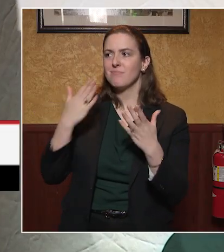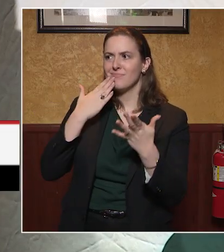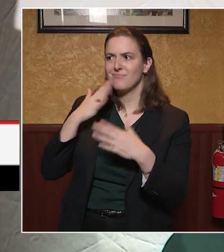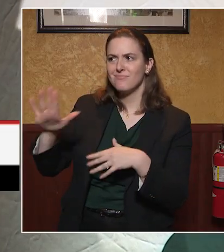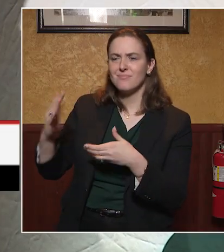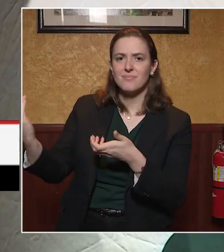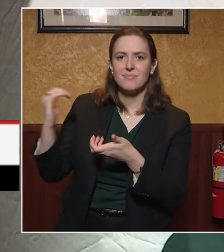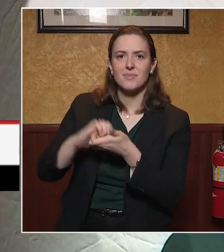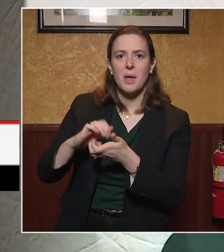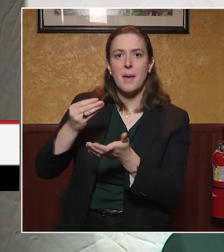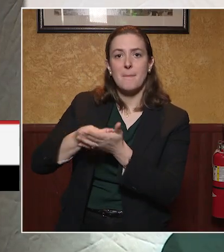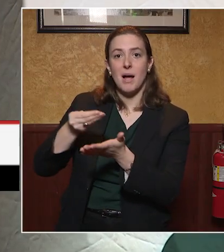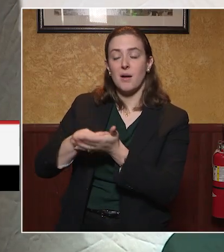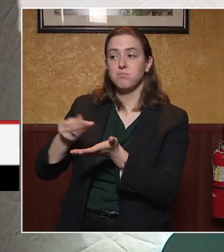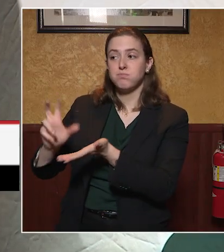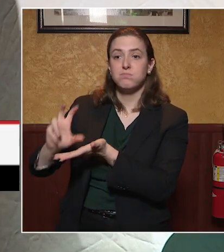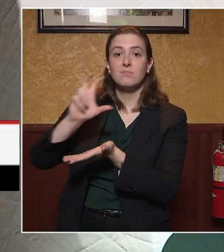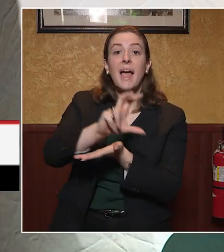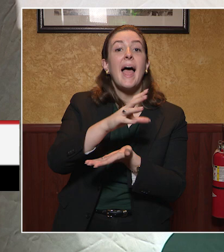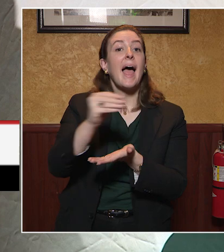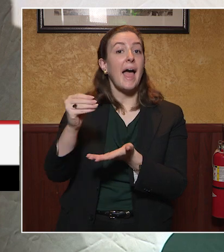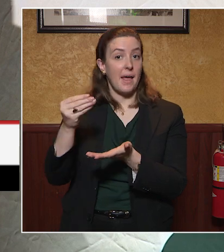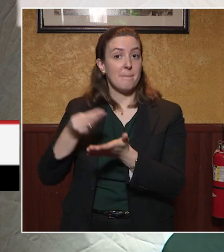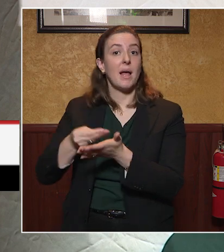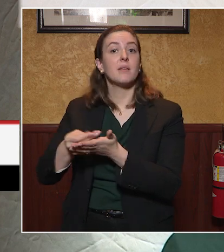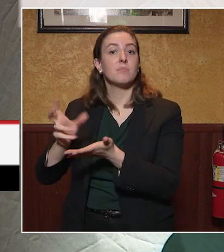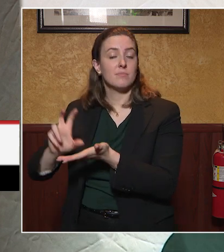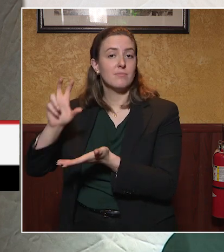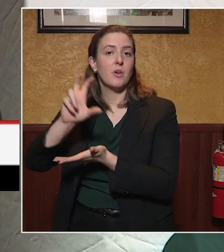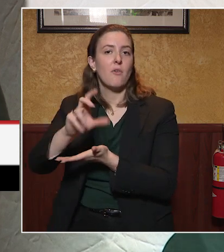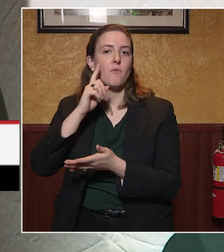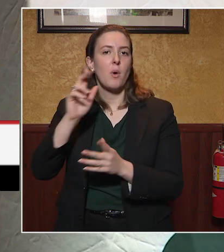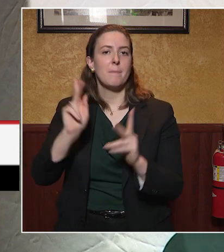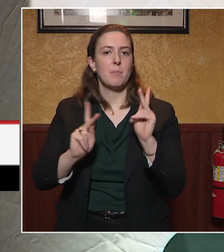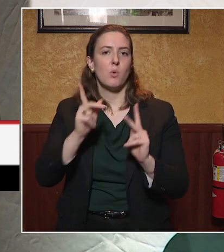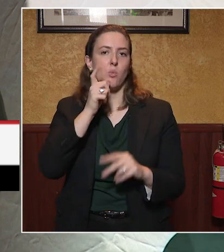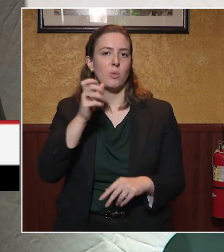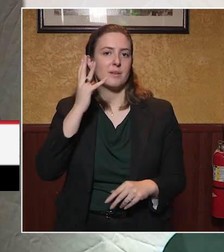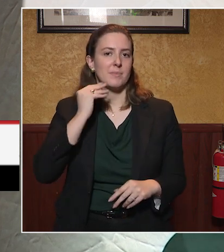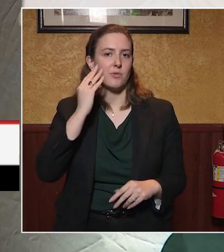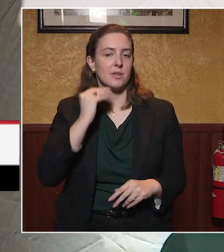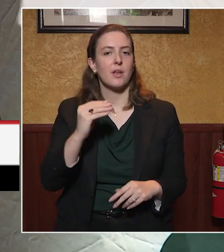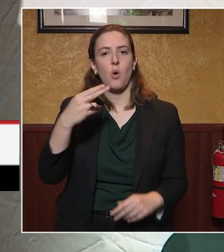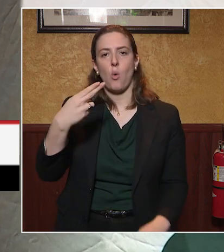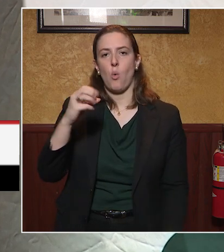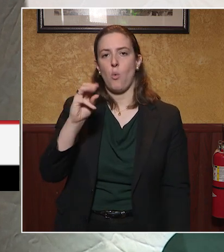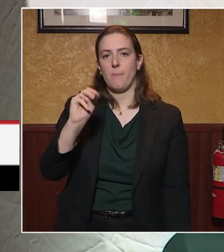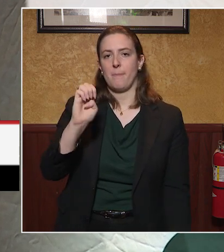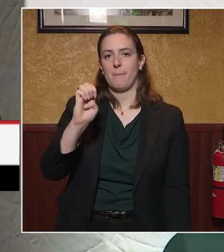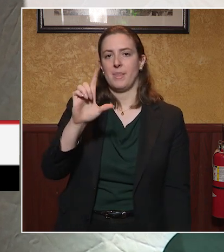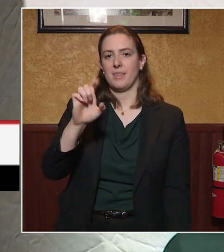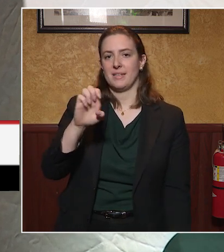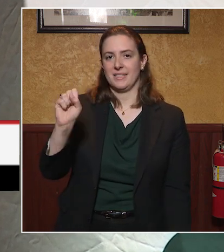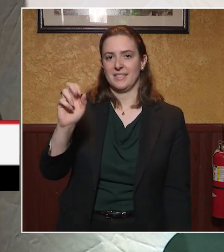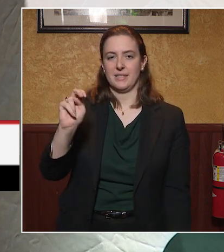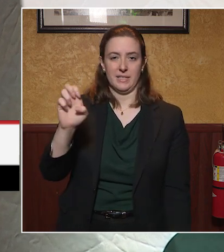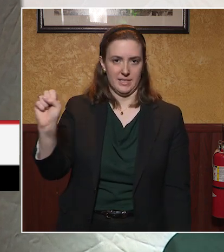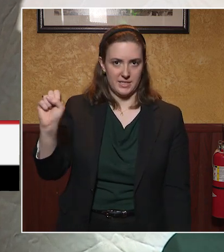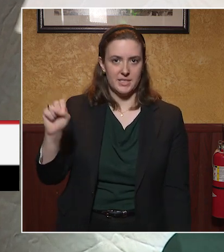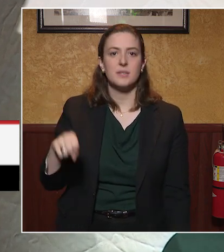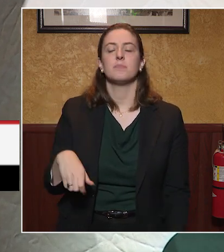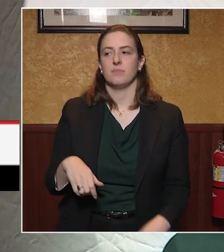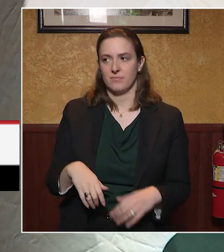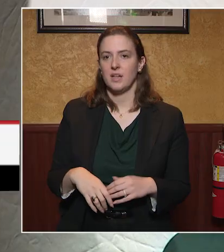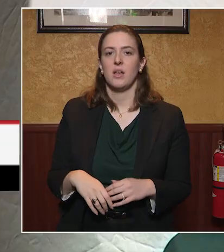individuals experiencing homelessness. And this season, as Chief Smith said, it's very important that we are thinking about those who are in need and